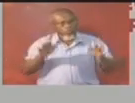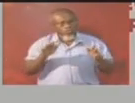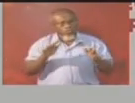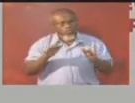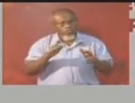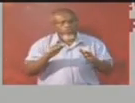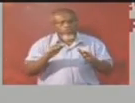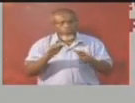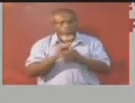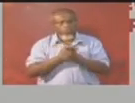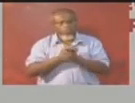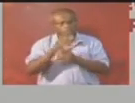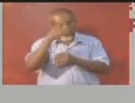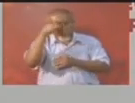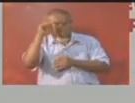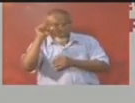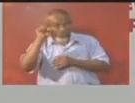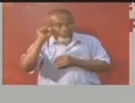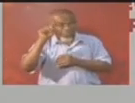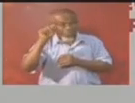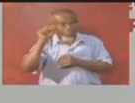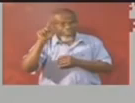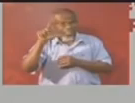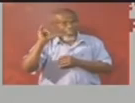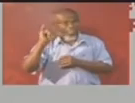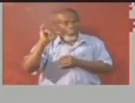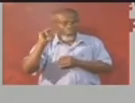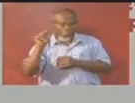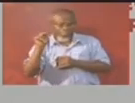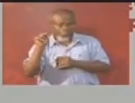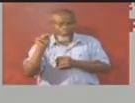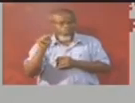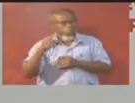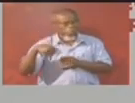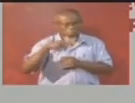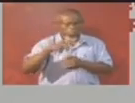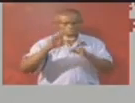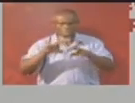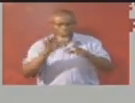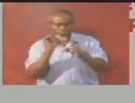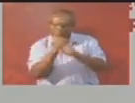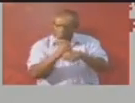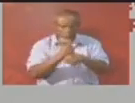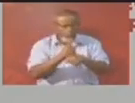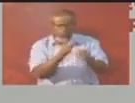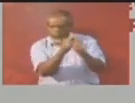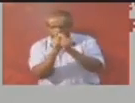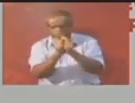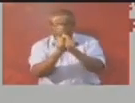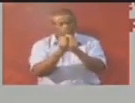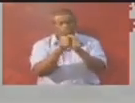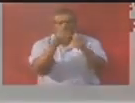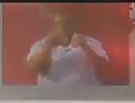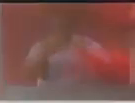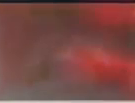Calise, the Black Stallion. We can make it if we try, just a little harder. Be safe and goodbye for now.